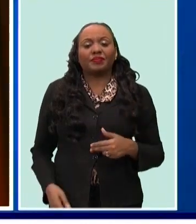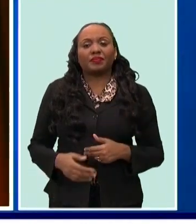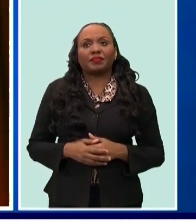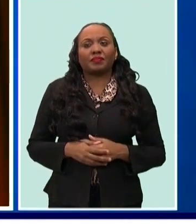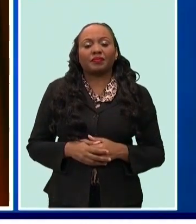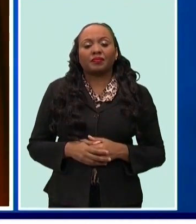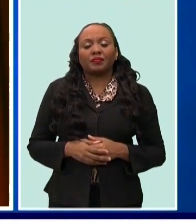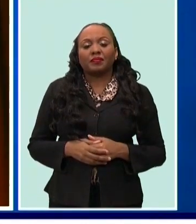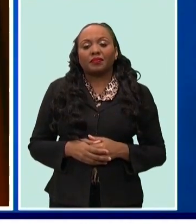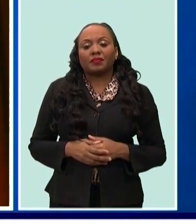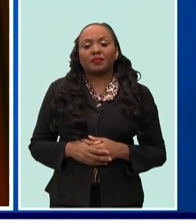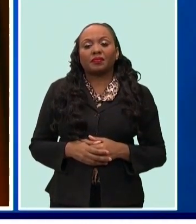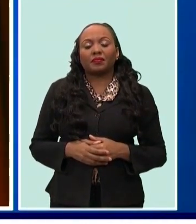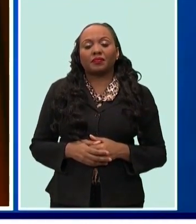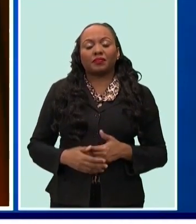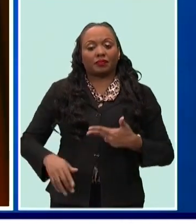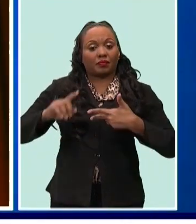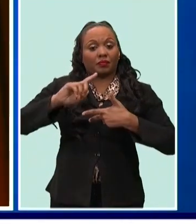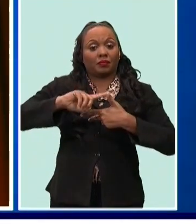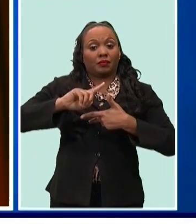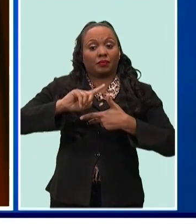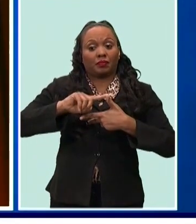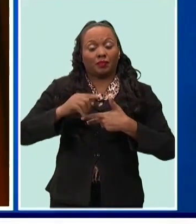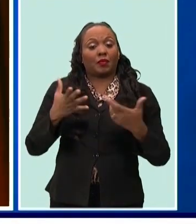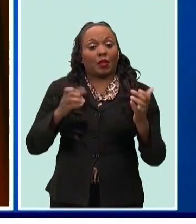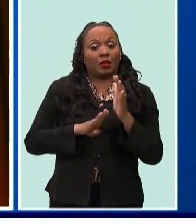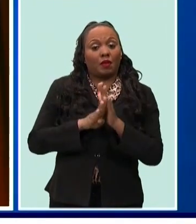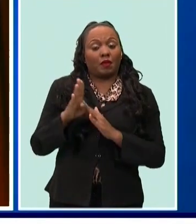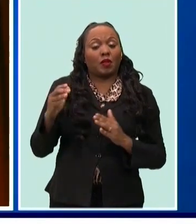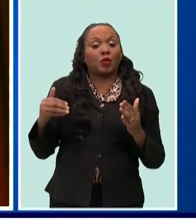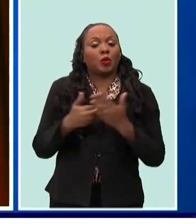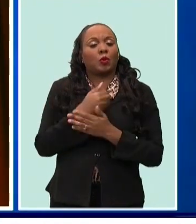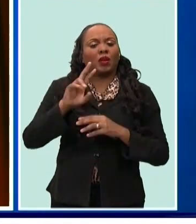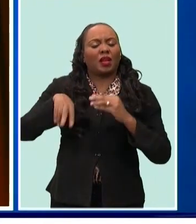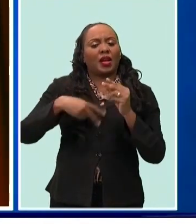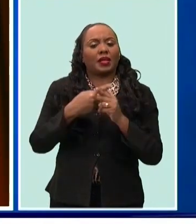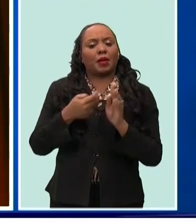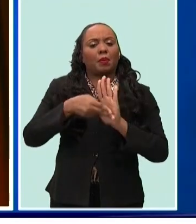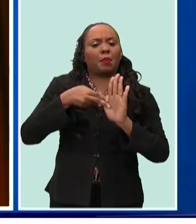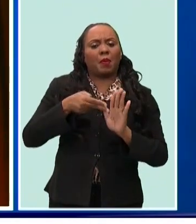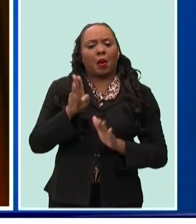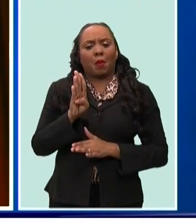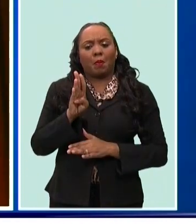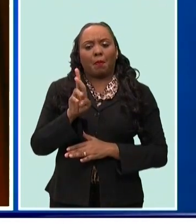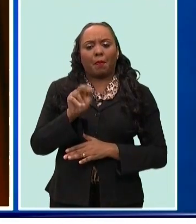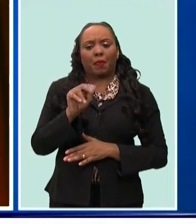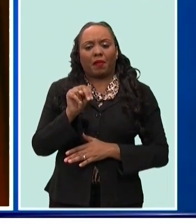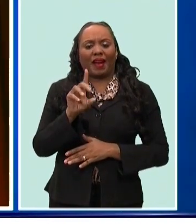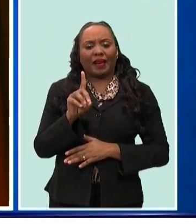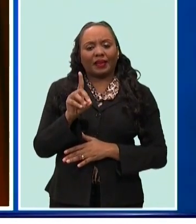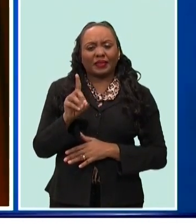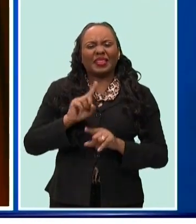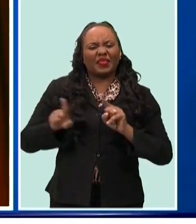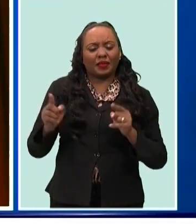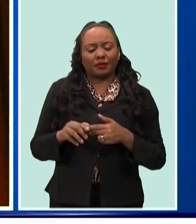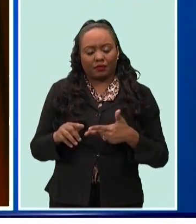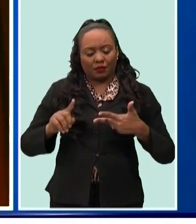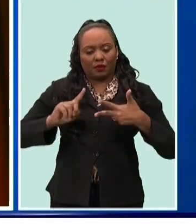We'll seek to develop a distinctive new event brand. Secondly, it will seek to